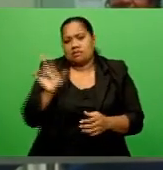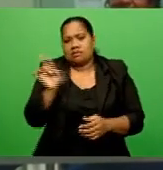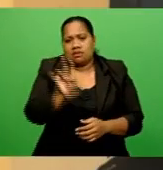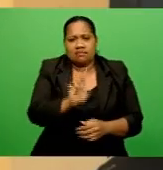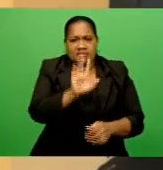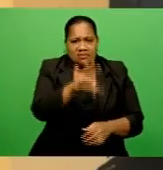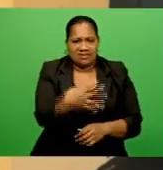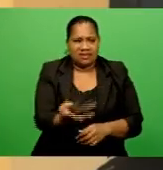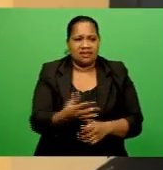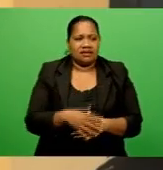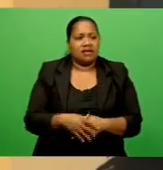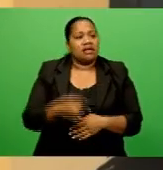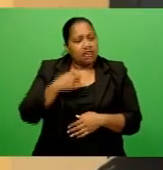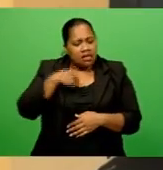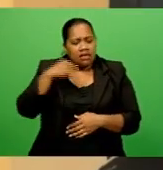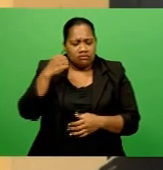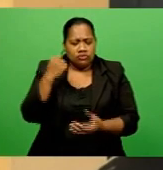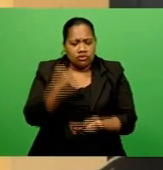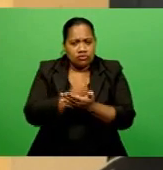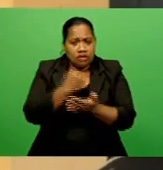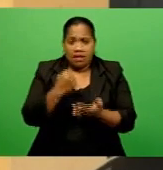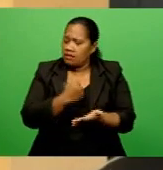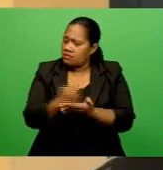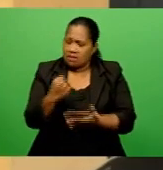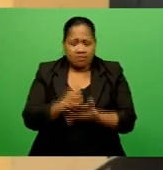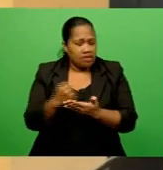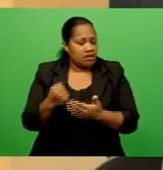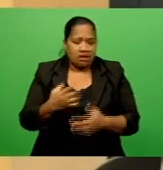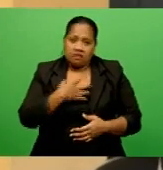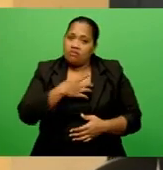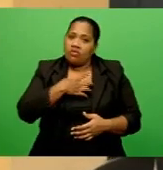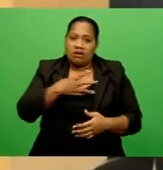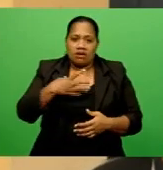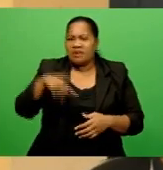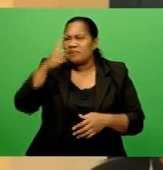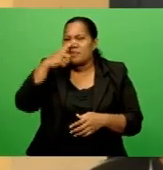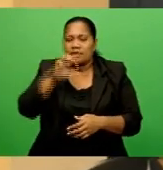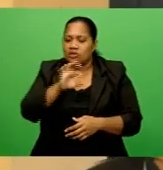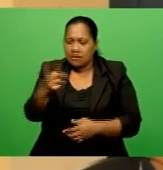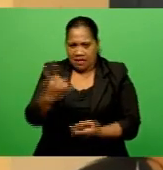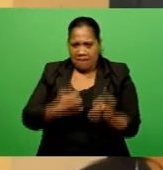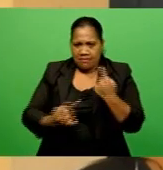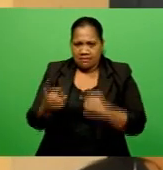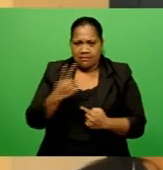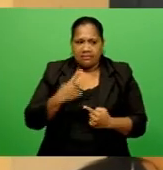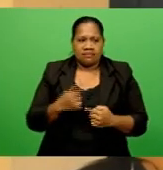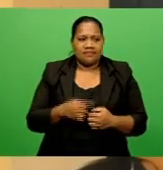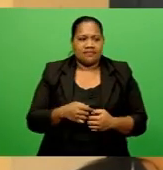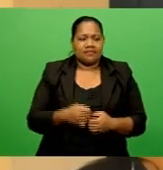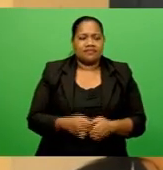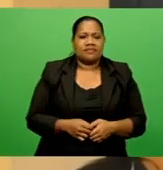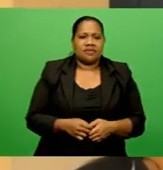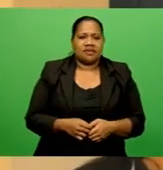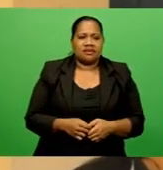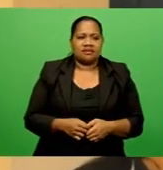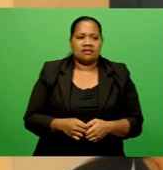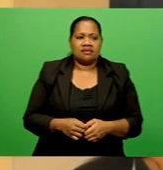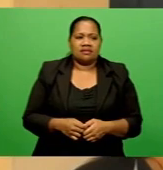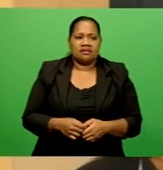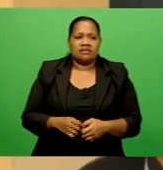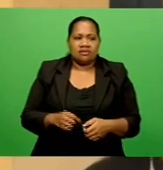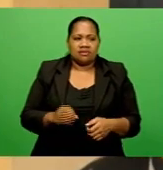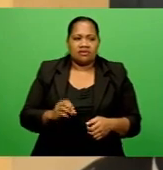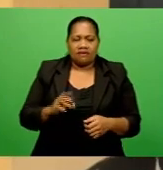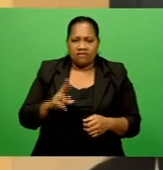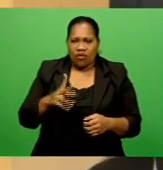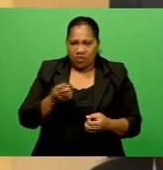sure that the numbers are way higher than that. It's just that people are not presenting themselves, making it known that they do have